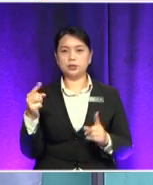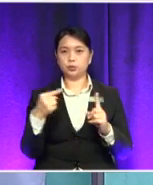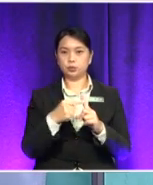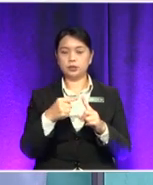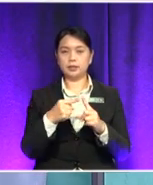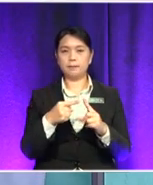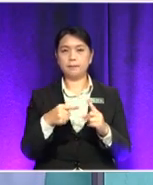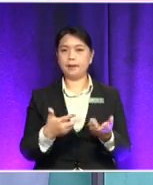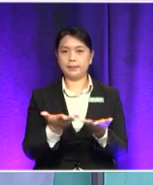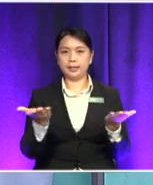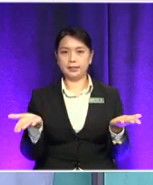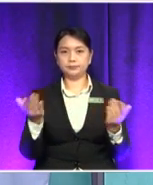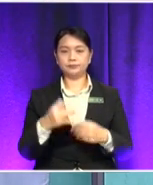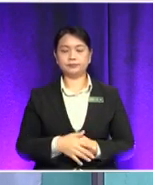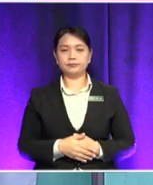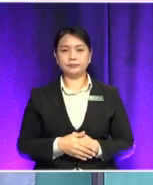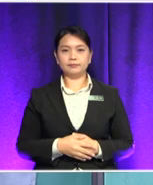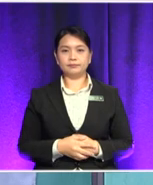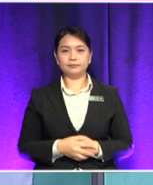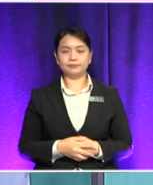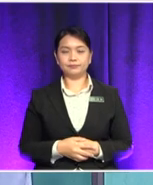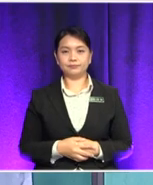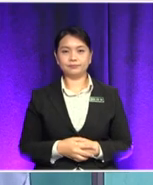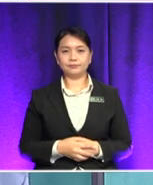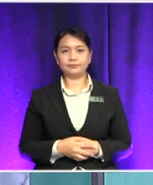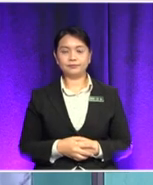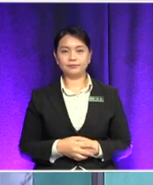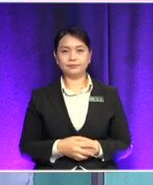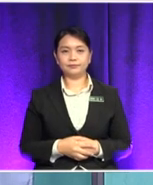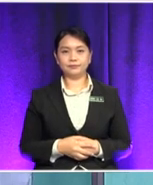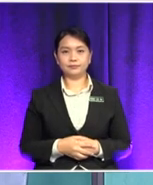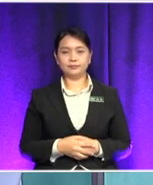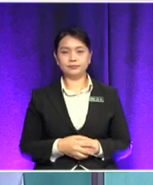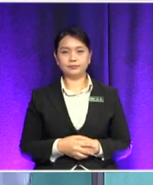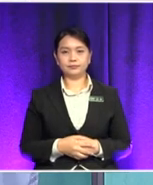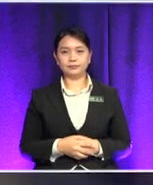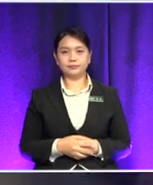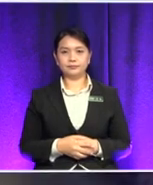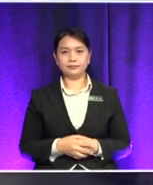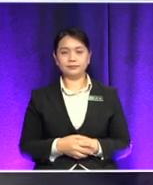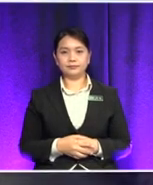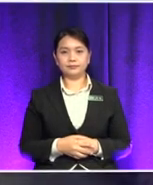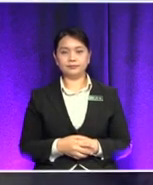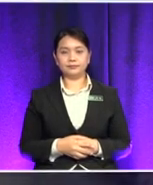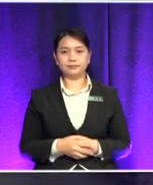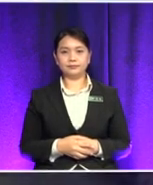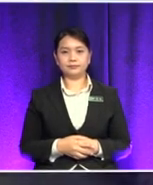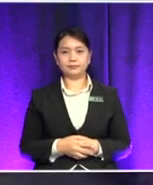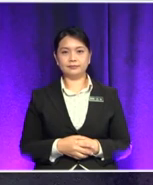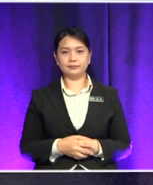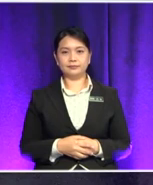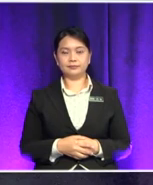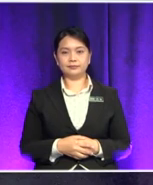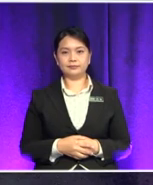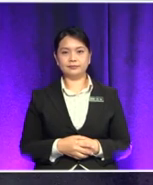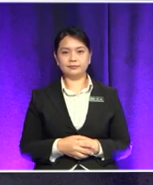better. Okay? But good job. Okay? Don't stop learning. Okay? Well done, Atiya. Yes. Practice makes improvement. Good